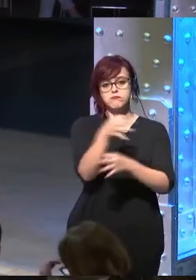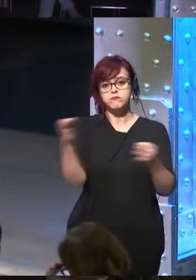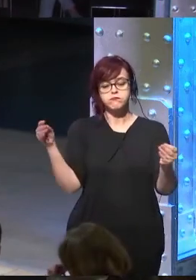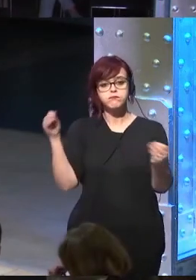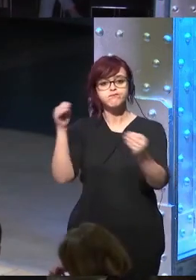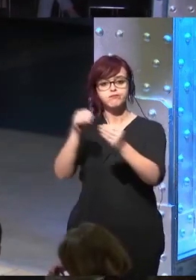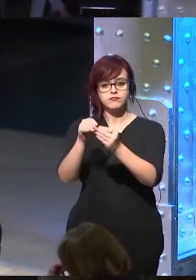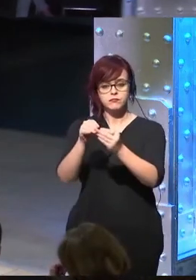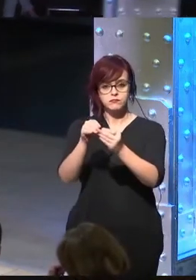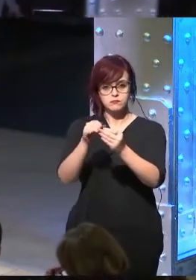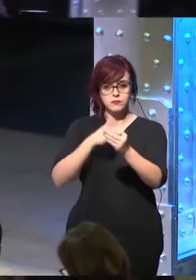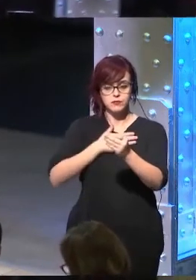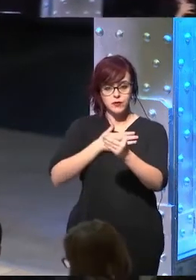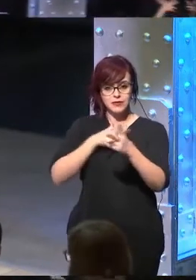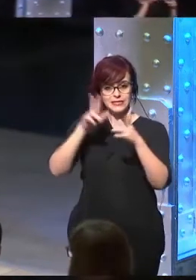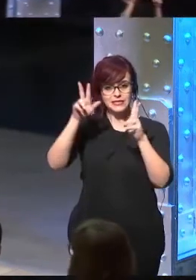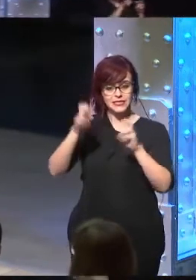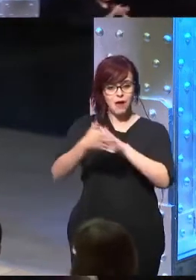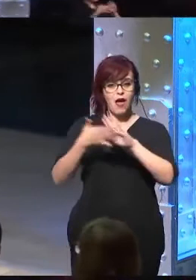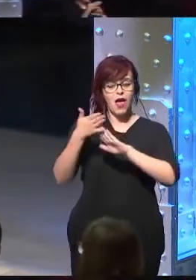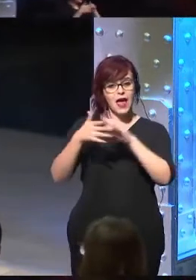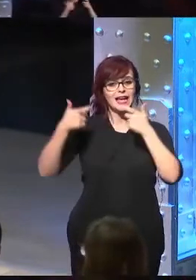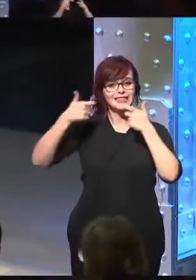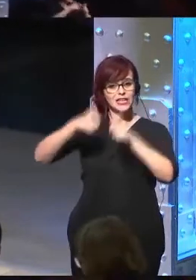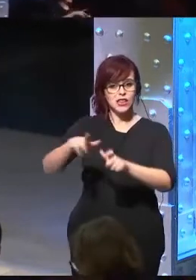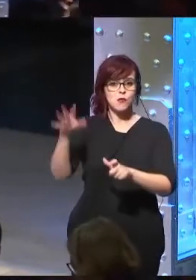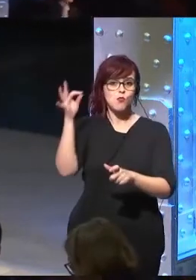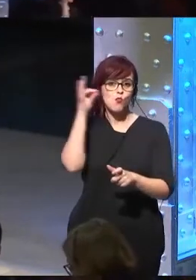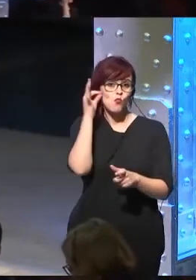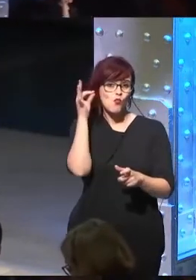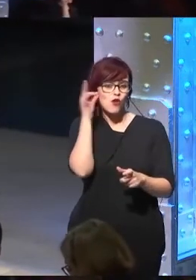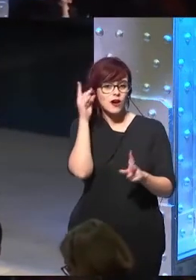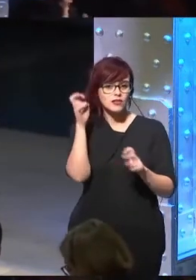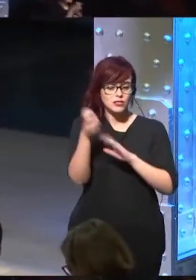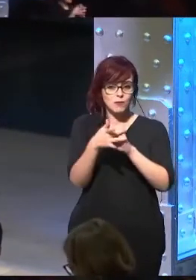also very nicely into my category of women who speak before they die.